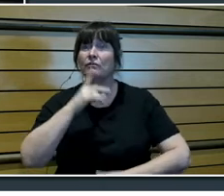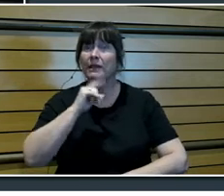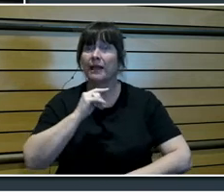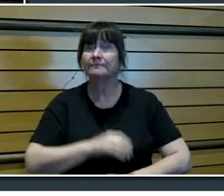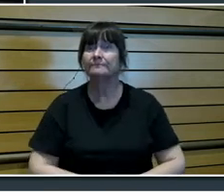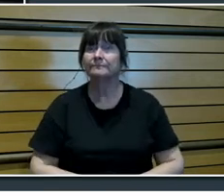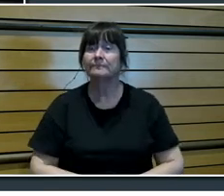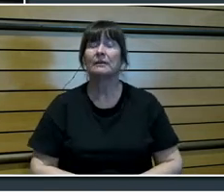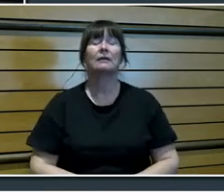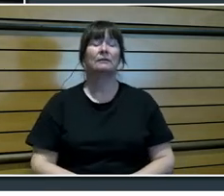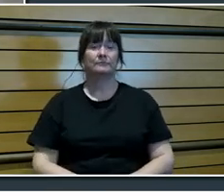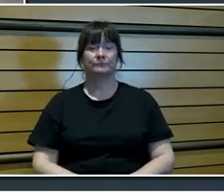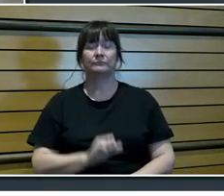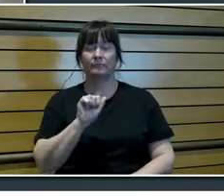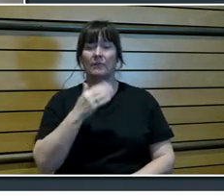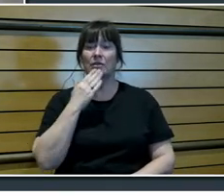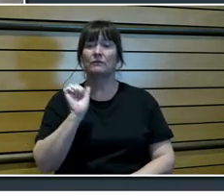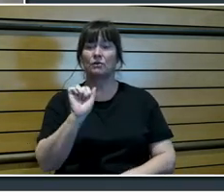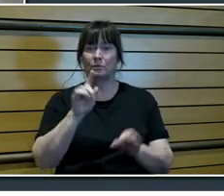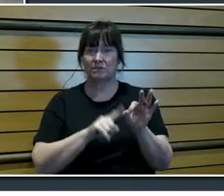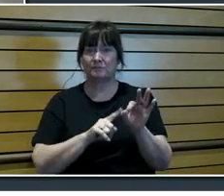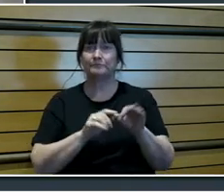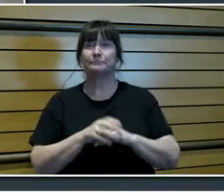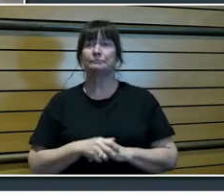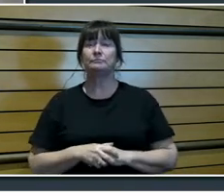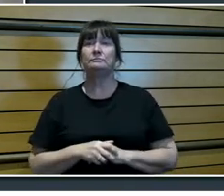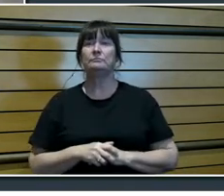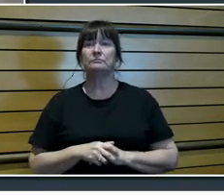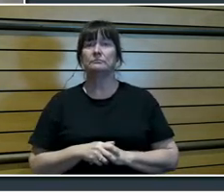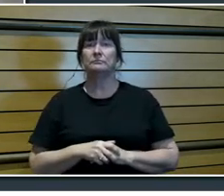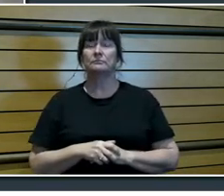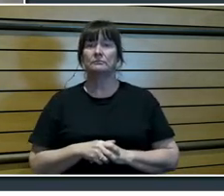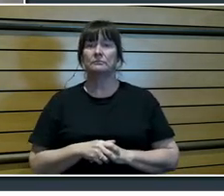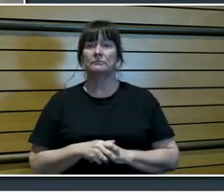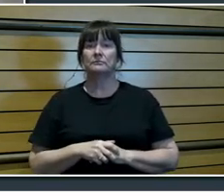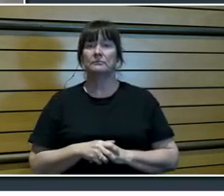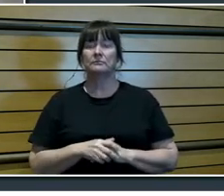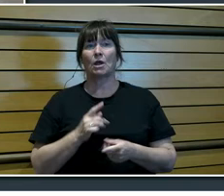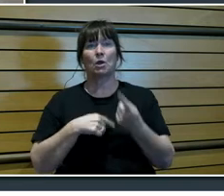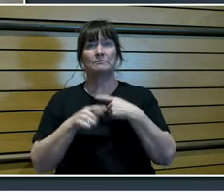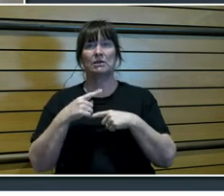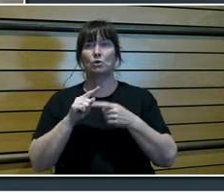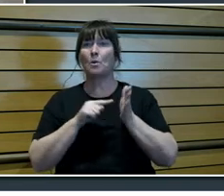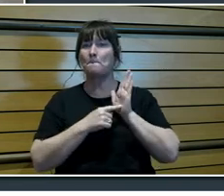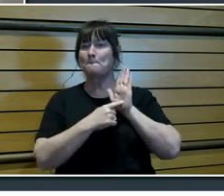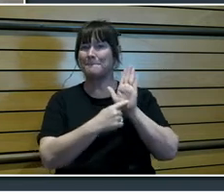Tēnā tō pātou. Thank you for your question. I think that refers back to the